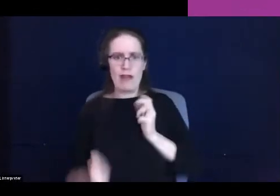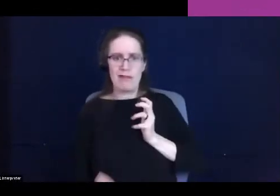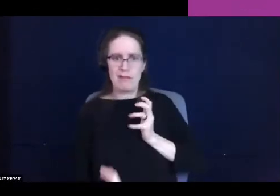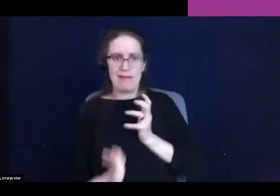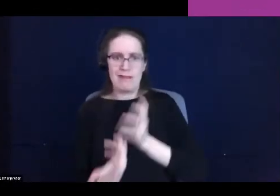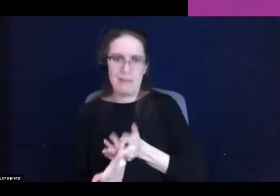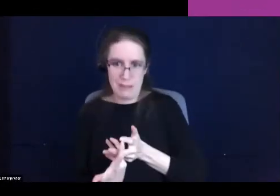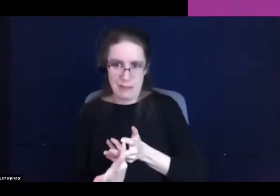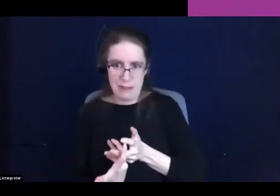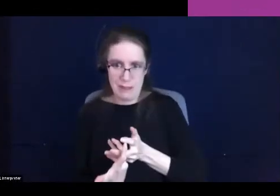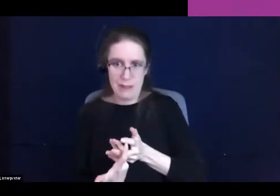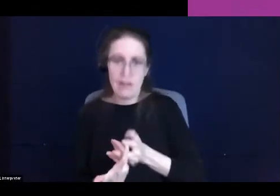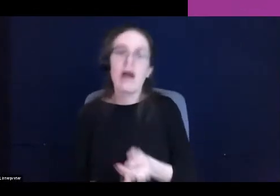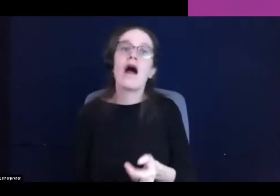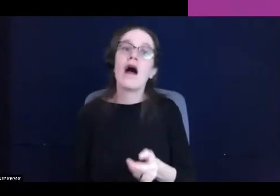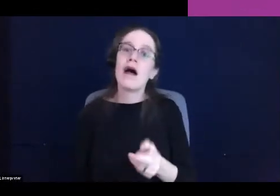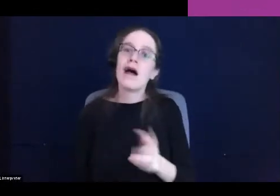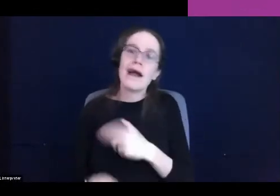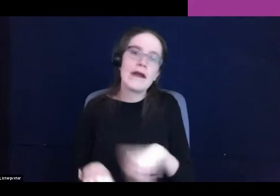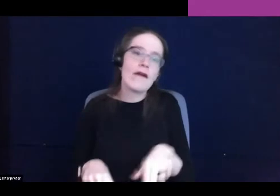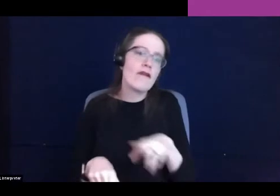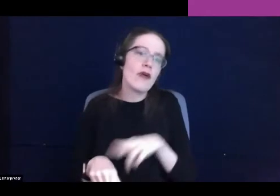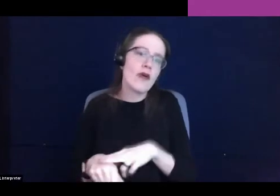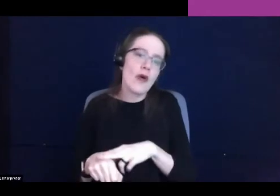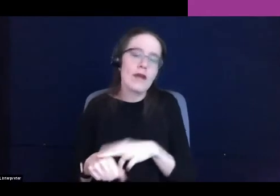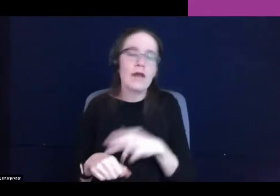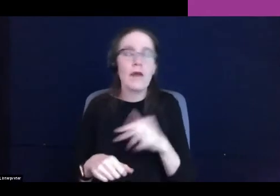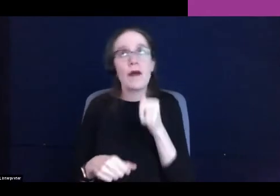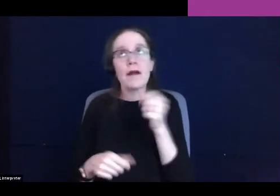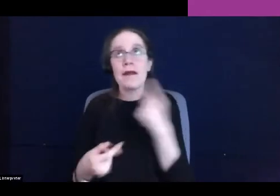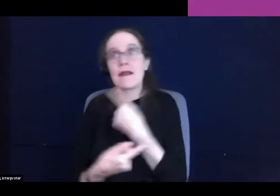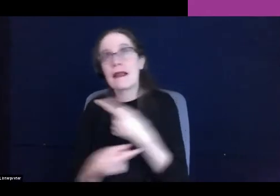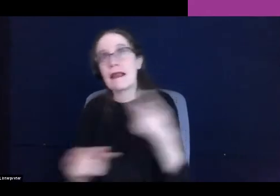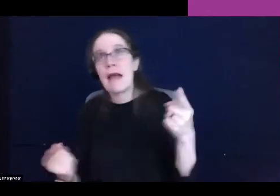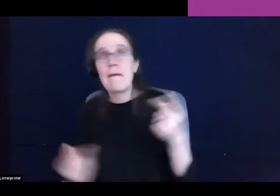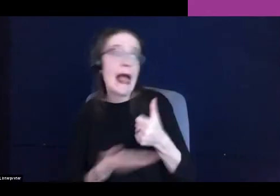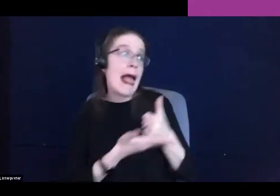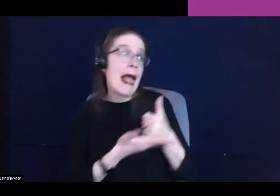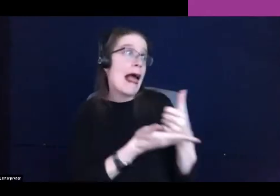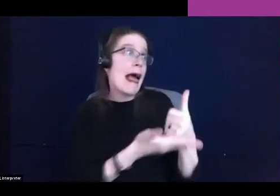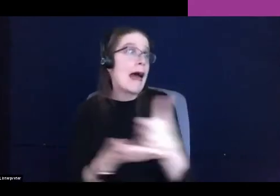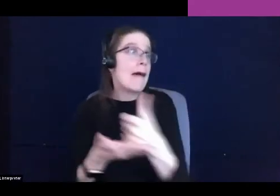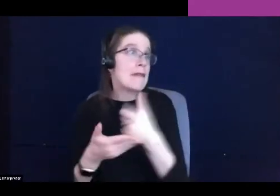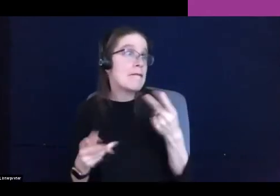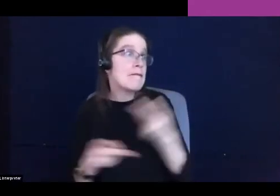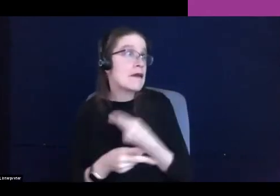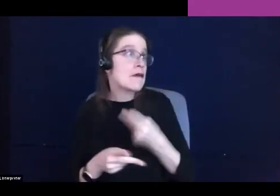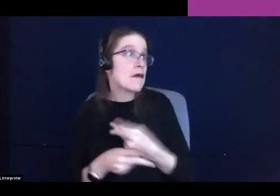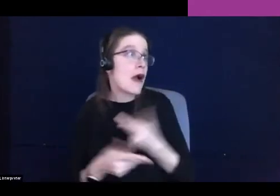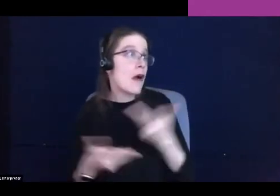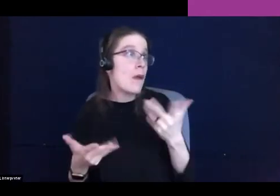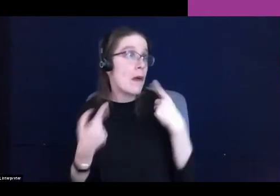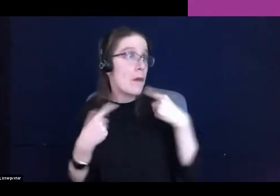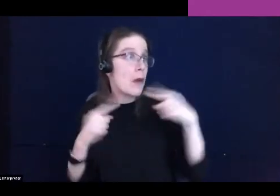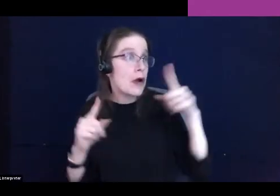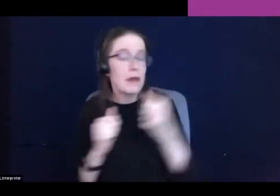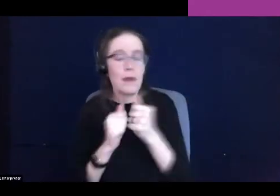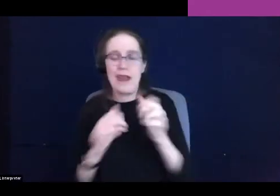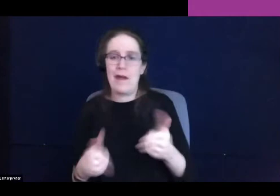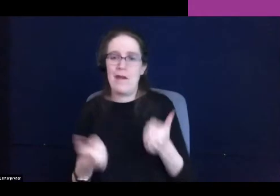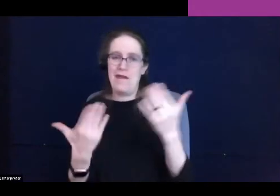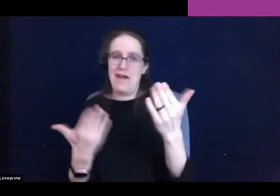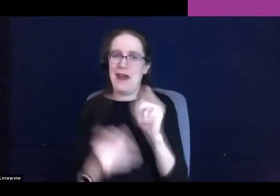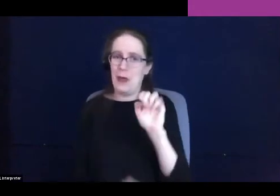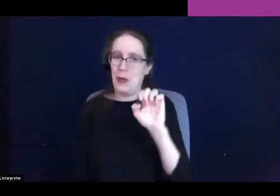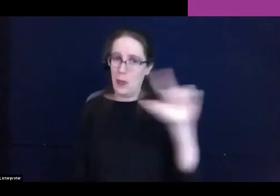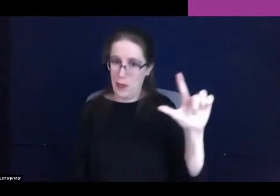And of course, we wouldn't just tell you all to help survivors find what works for them without giving you some examples and some tools. So